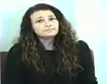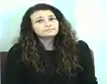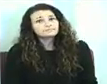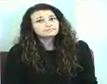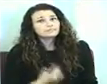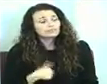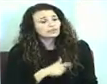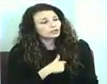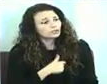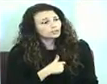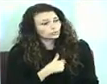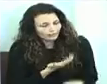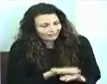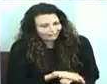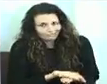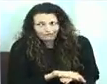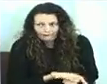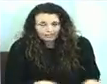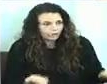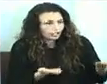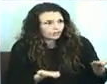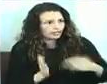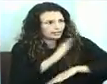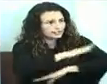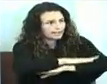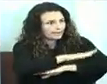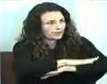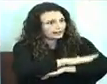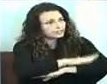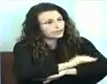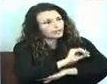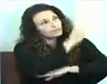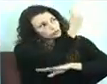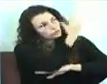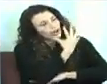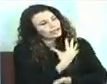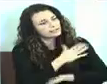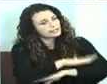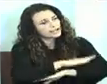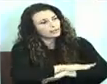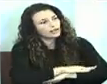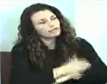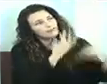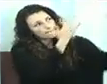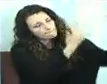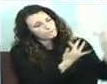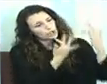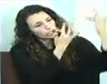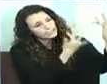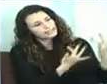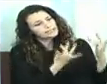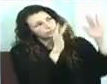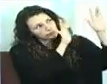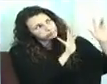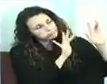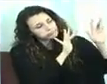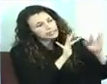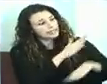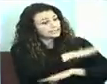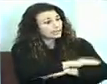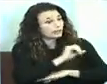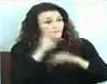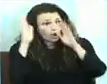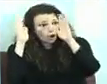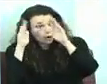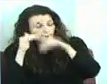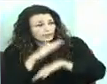we come to this table of grace, this table of mercy, this table of hope,